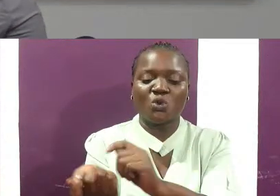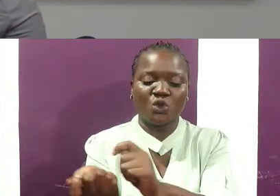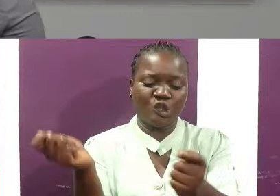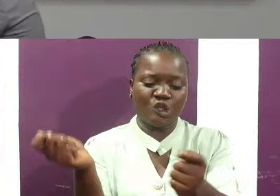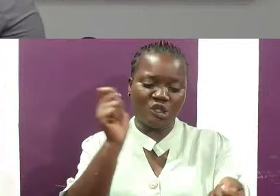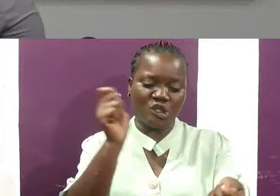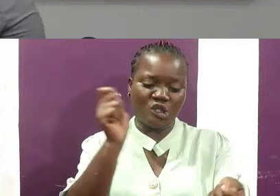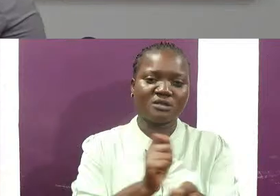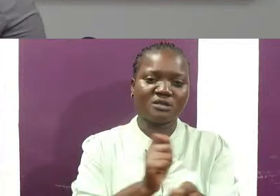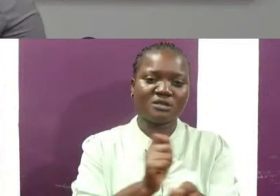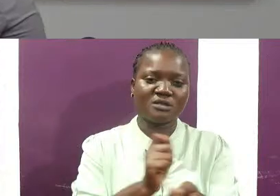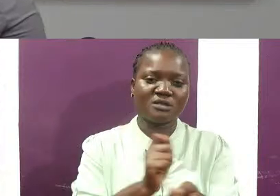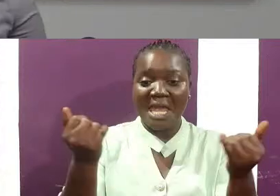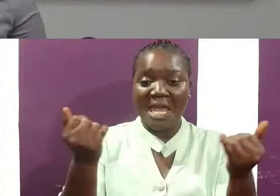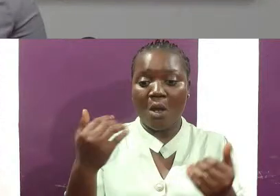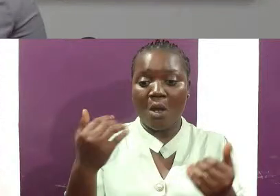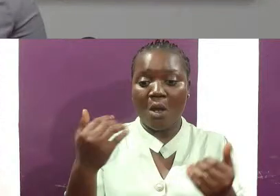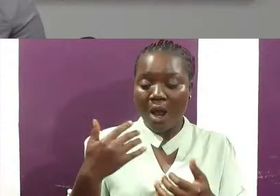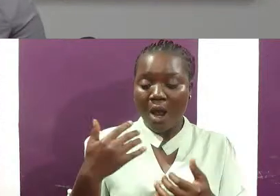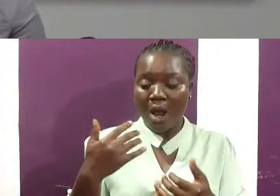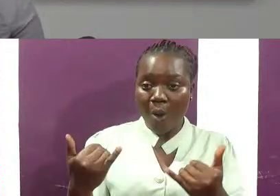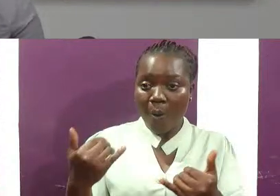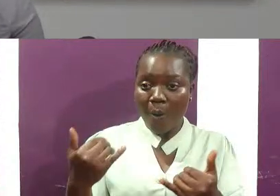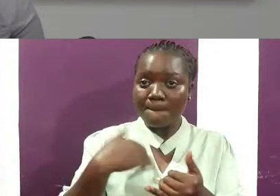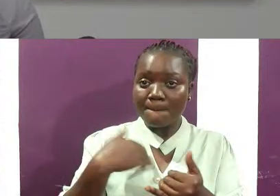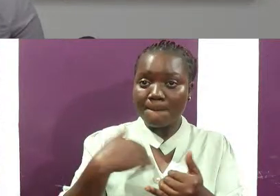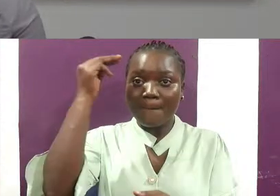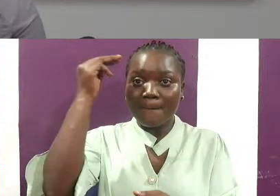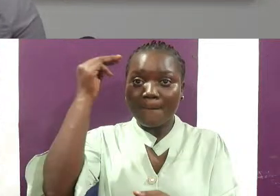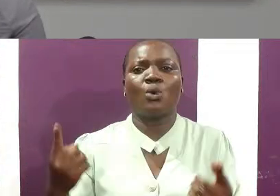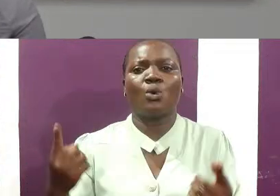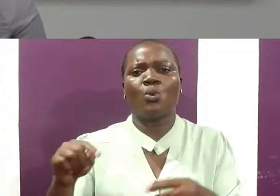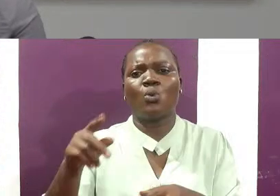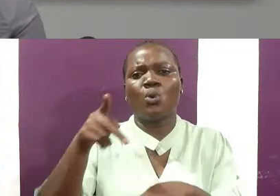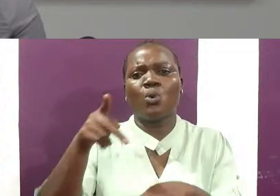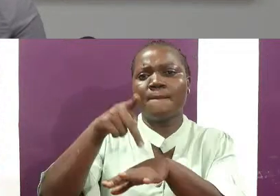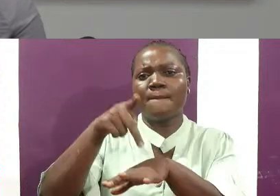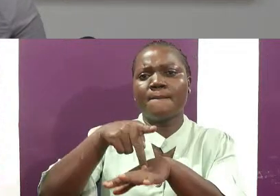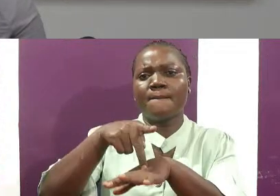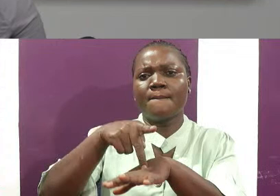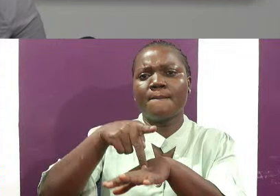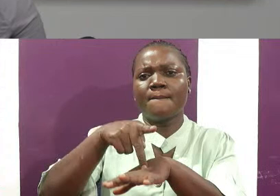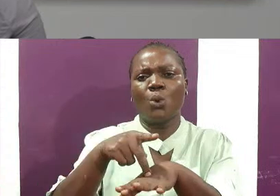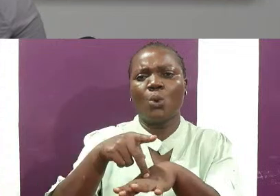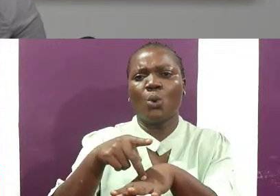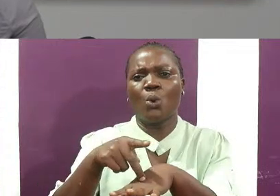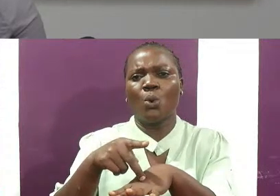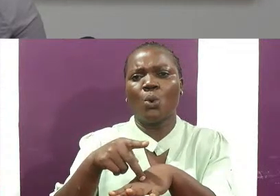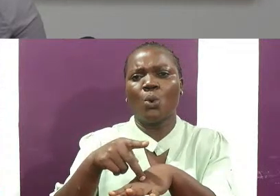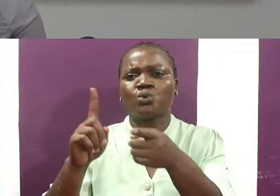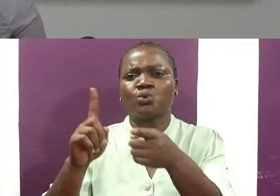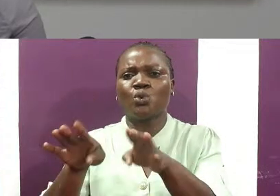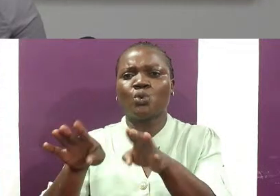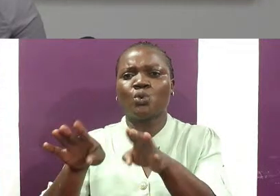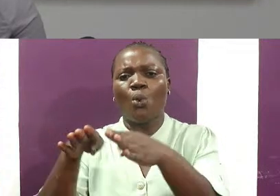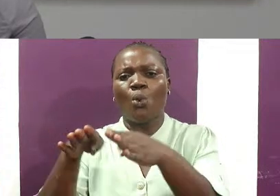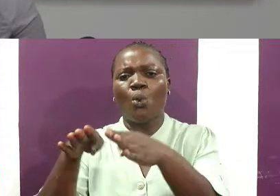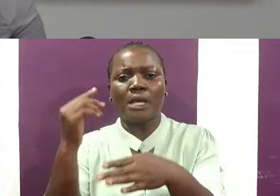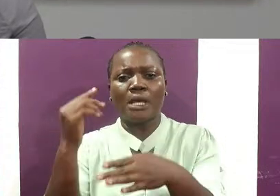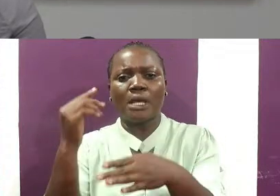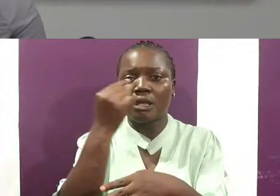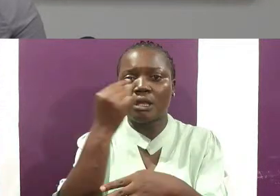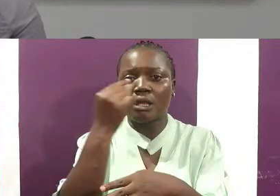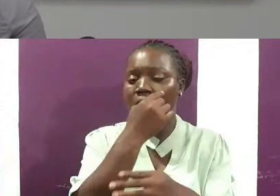drawn to this passage in Acts chapter 26, verse 18. To open their eyes and to turn